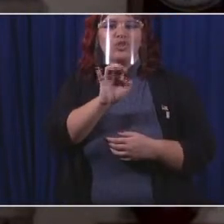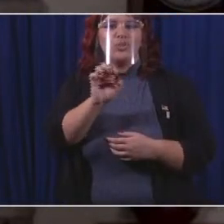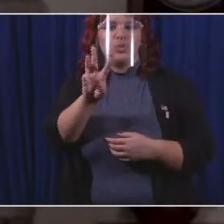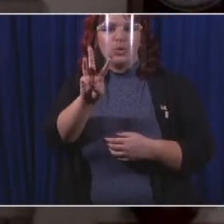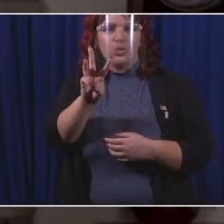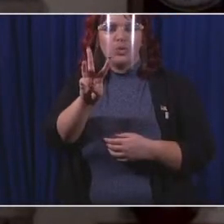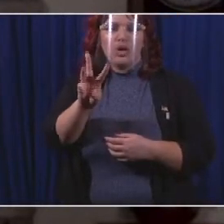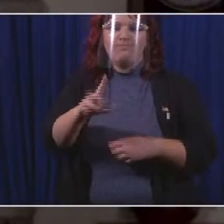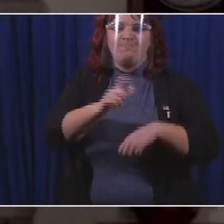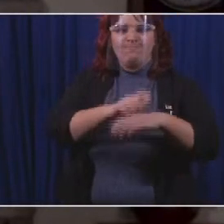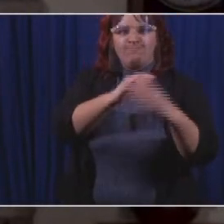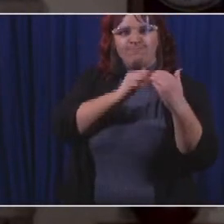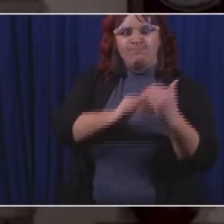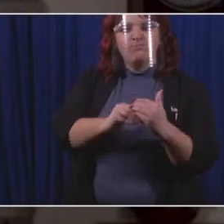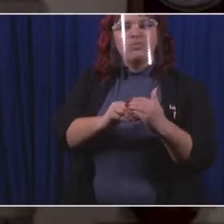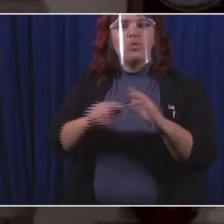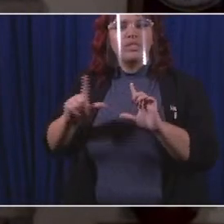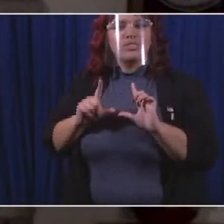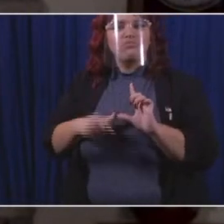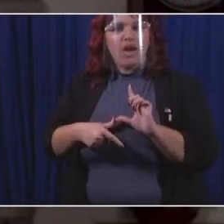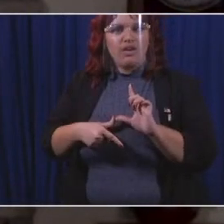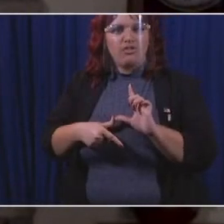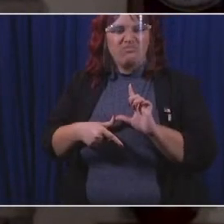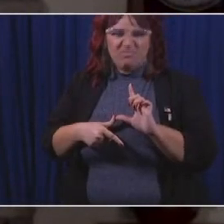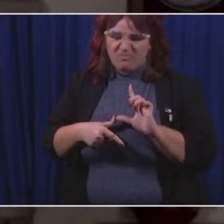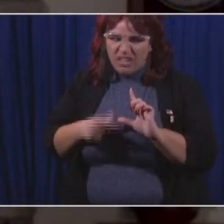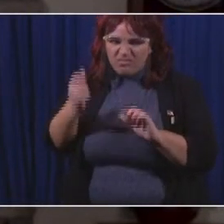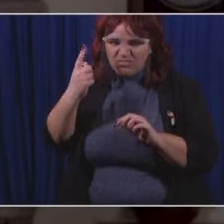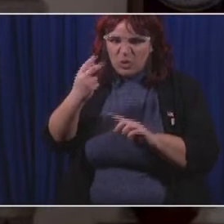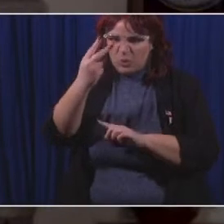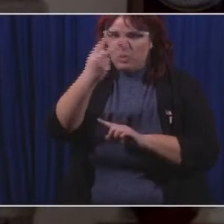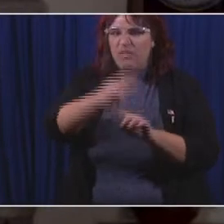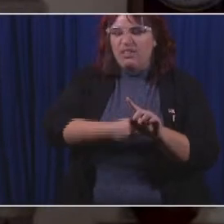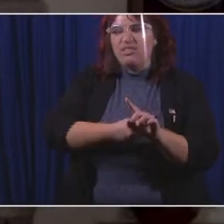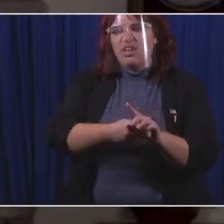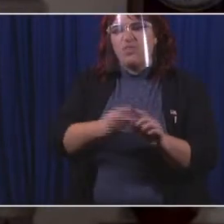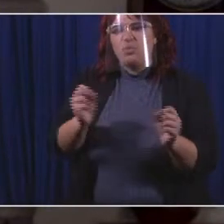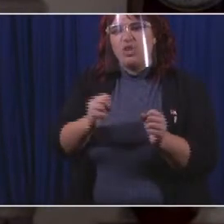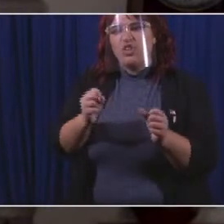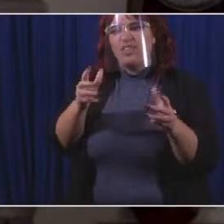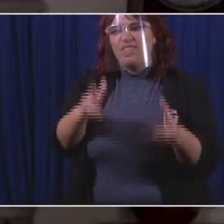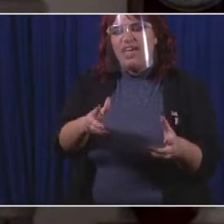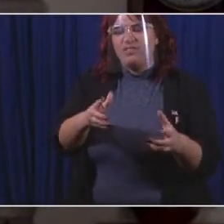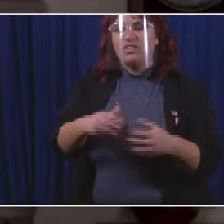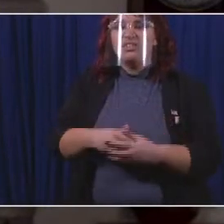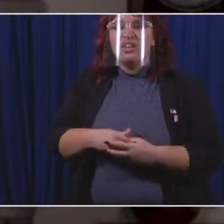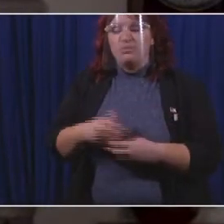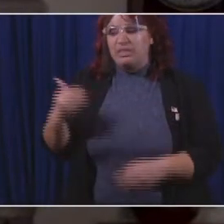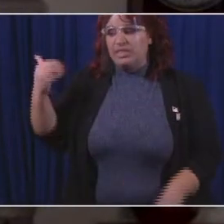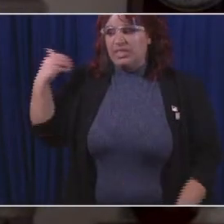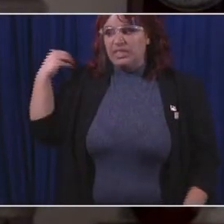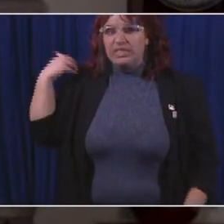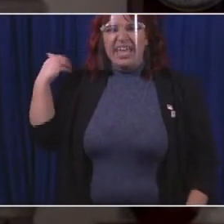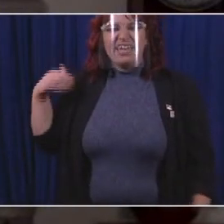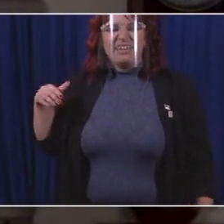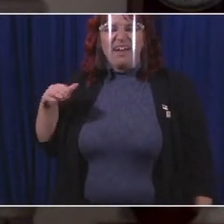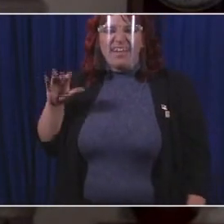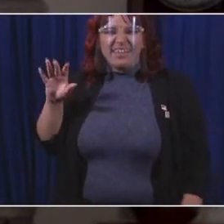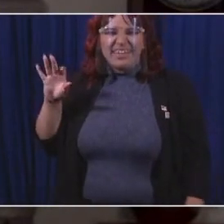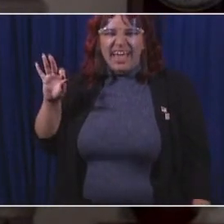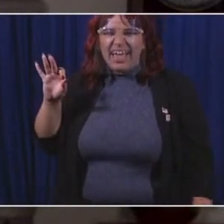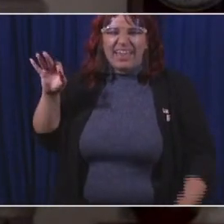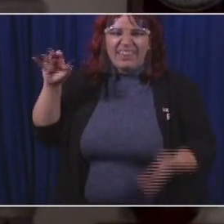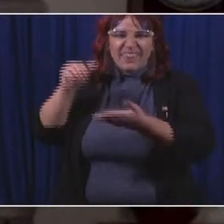winter. And when you instituted the curfew on November 19th, Ohio was reporting 7,000 new cases a day. Is that the threshold for